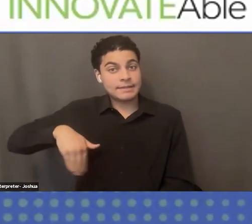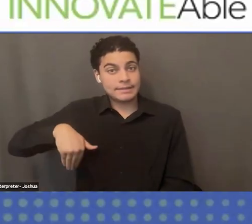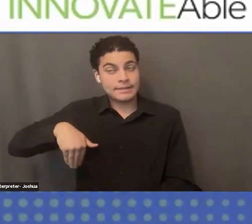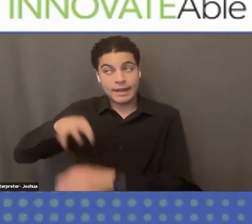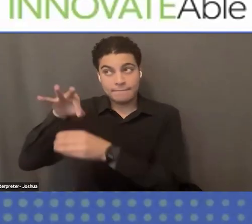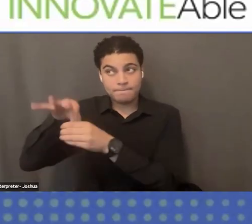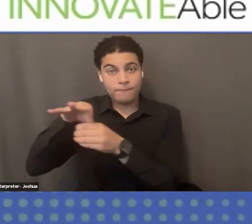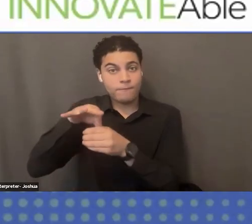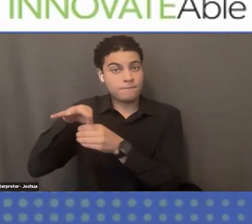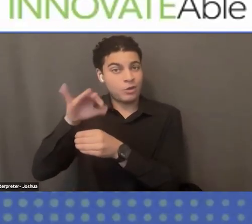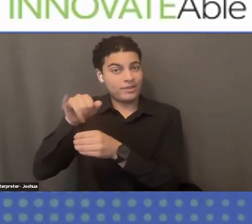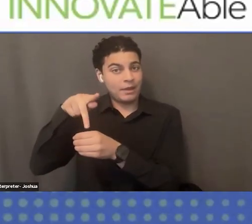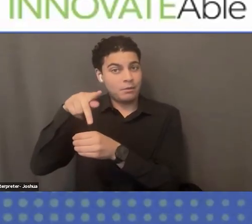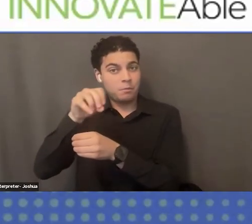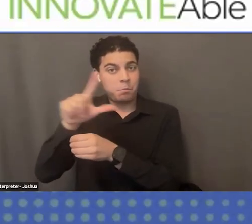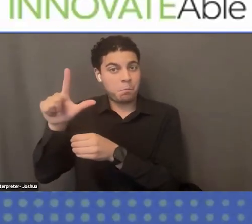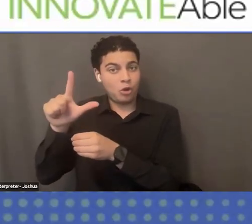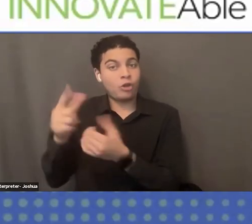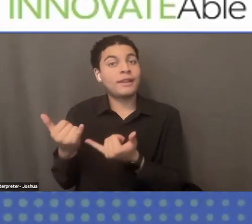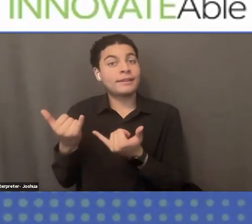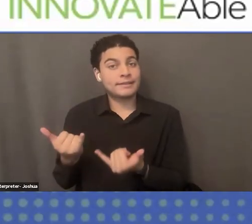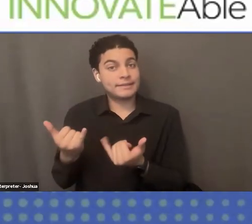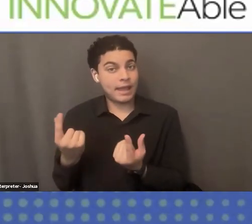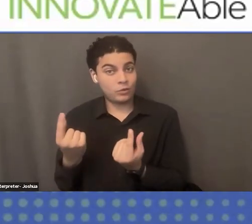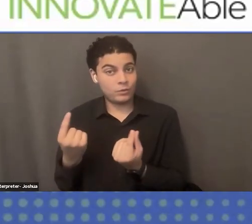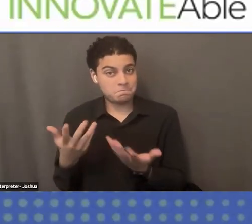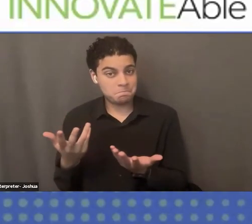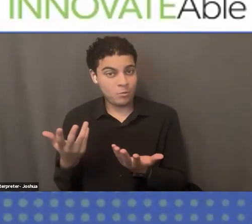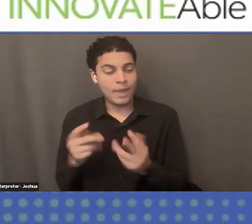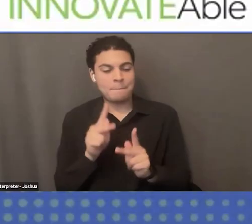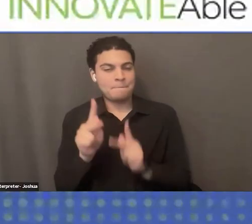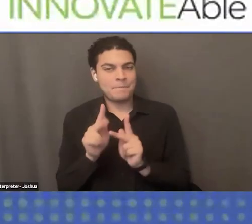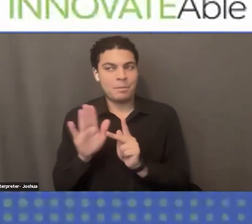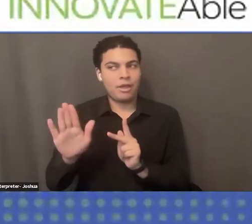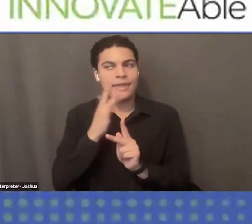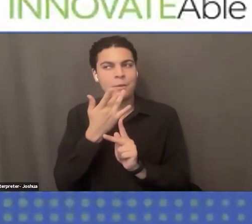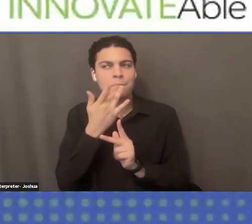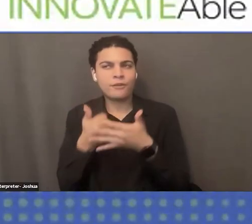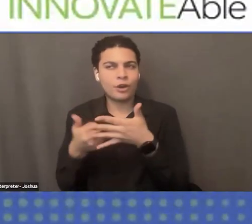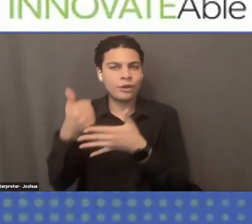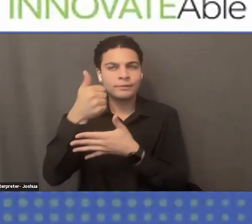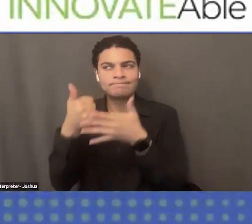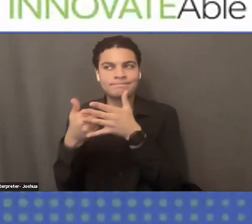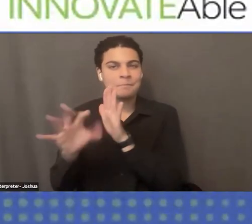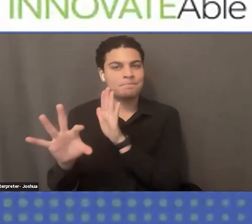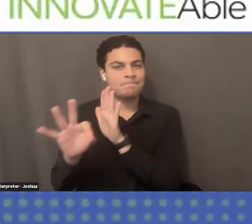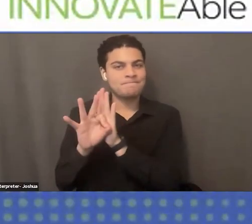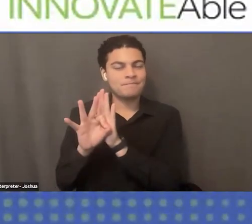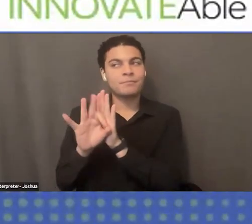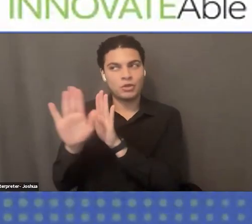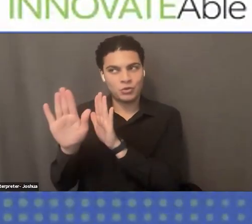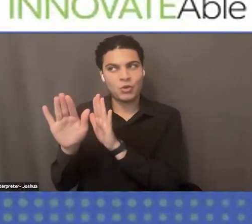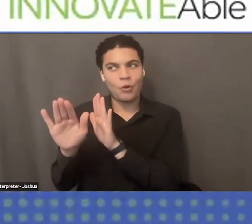poll, now is the time for the People's Choice Awards. So please go ahead and vote in that poll and pick